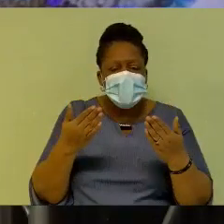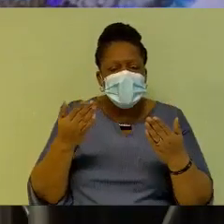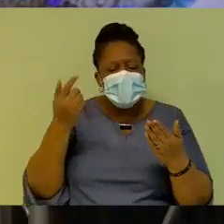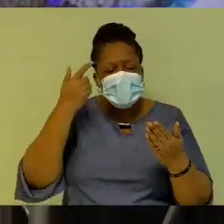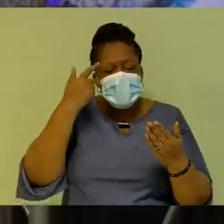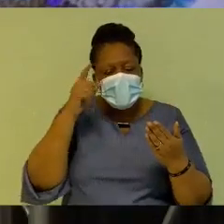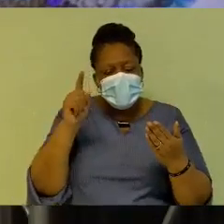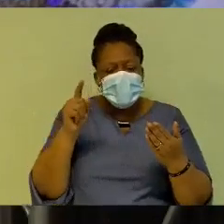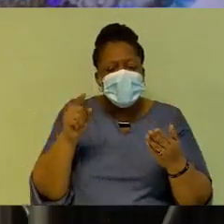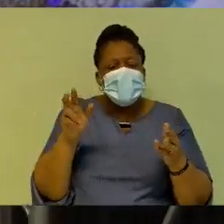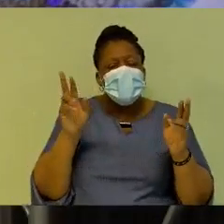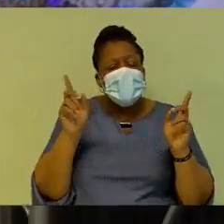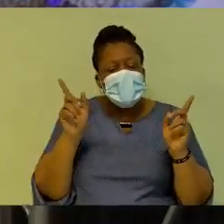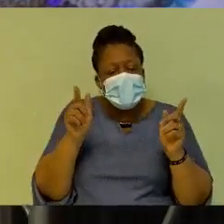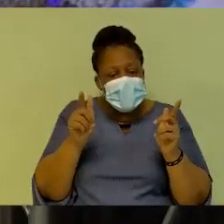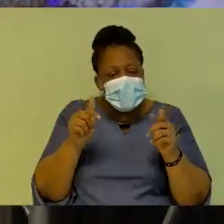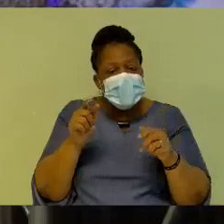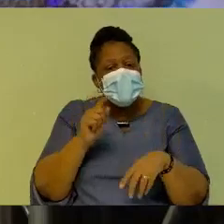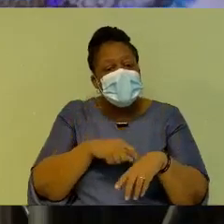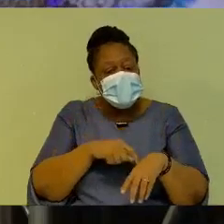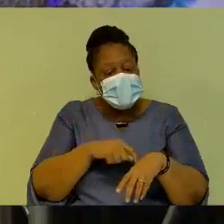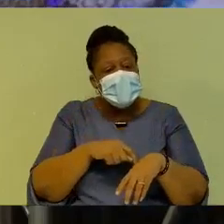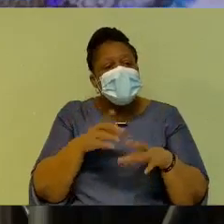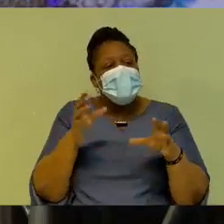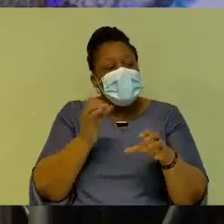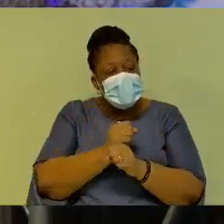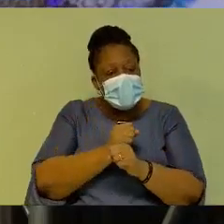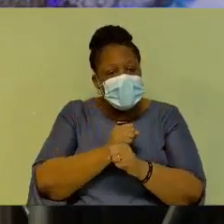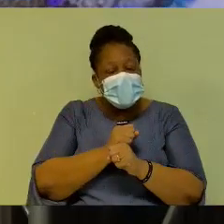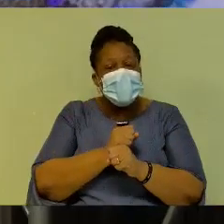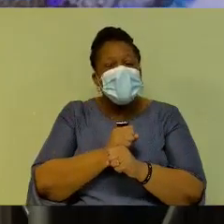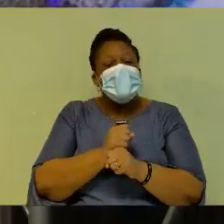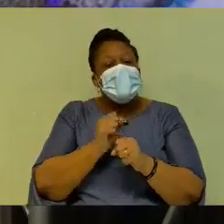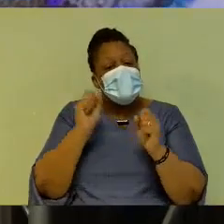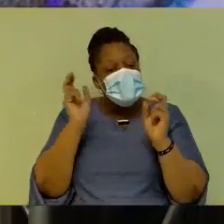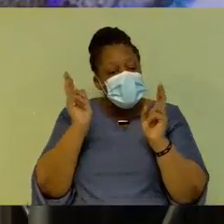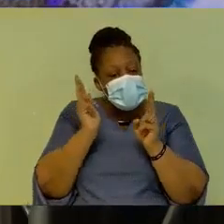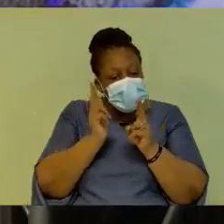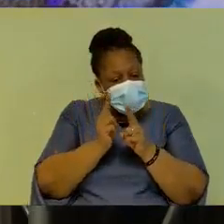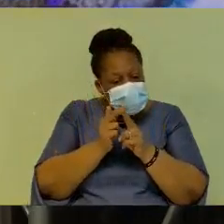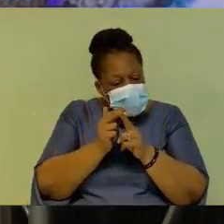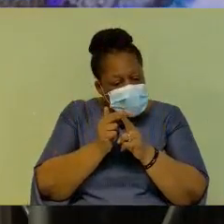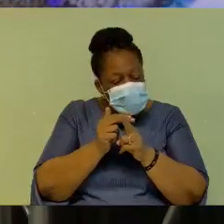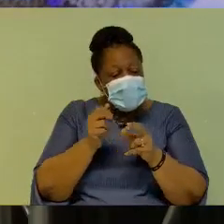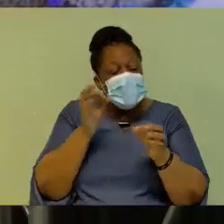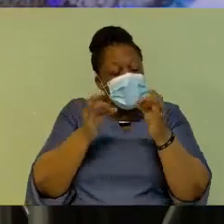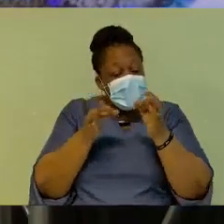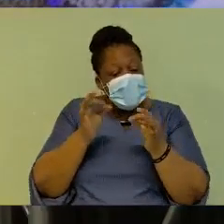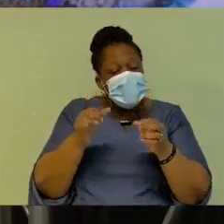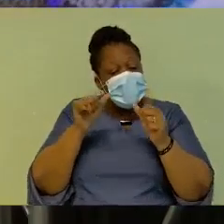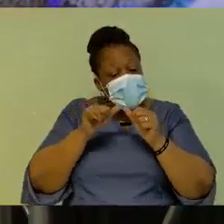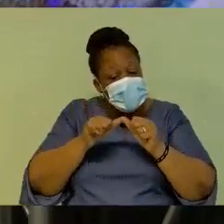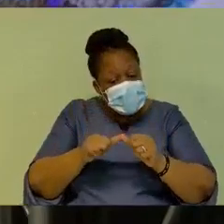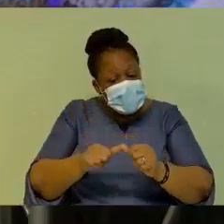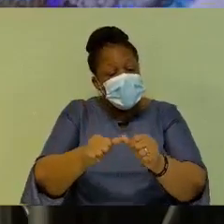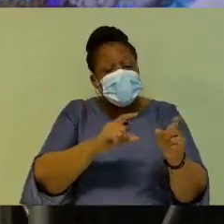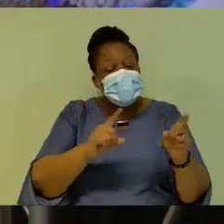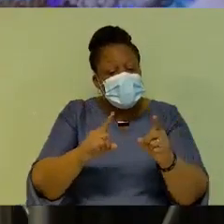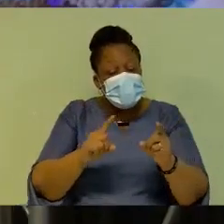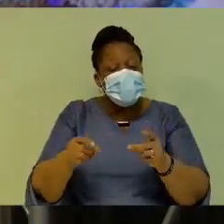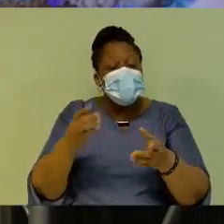the relaxation that has been given. It's a gradual relaxation, and I'm pretty certain that if we continue to exercise